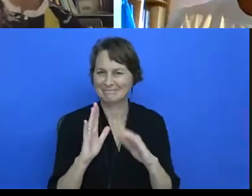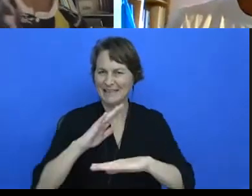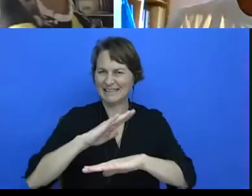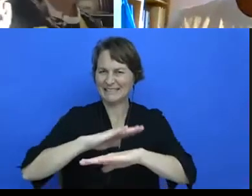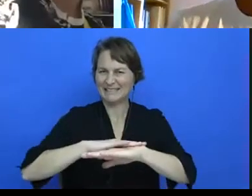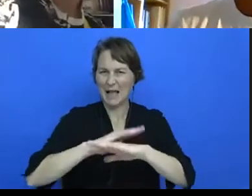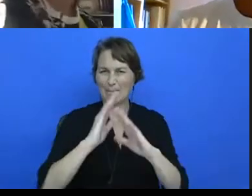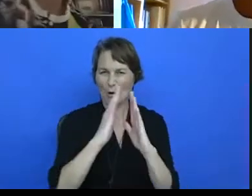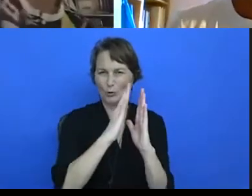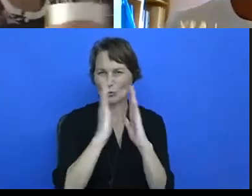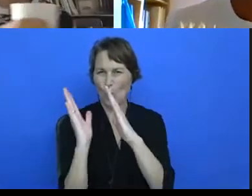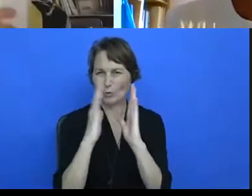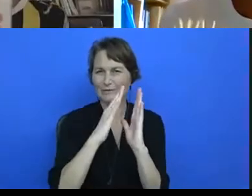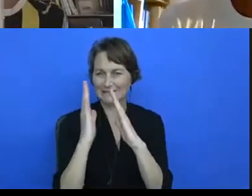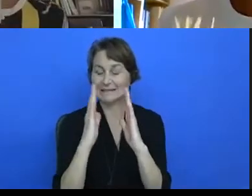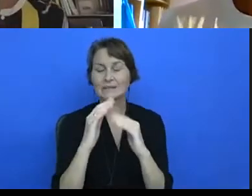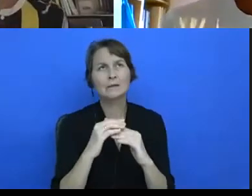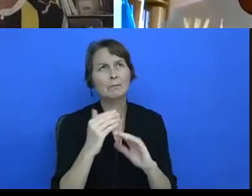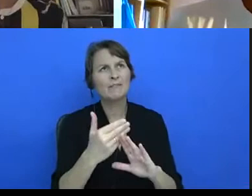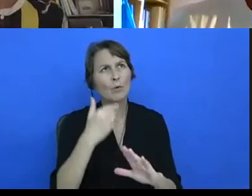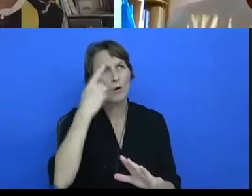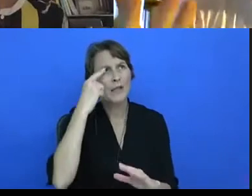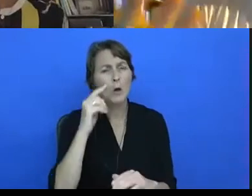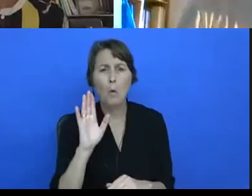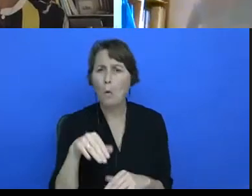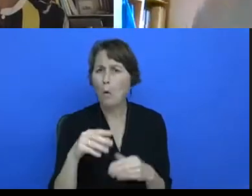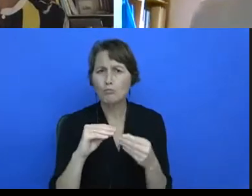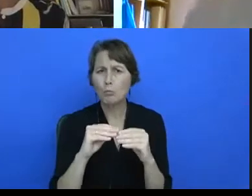didn't realize was going to be an issue.